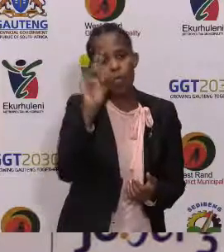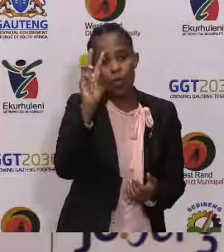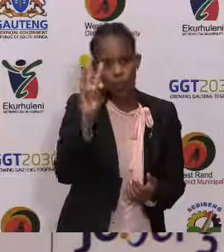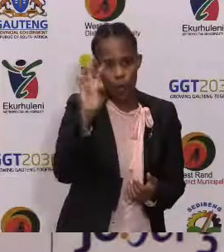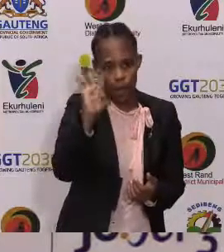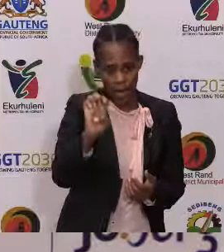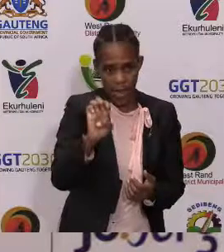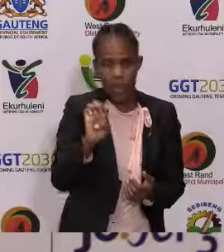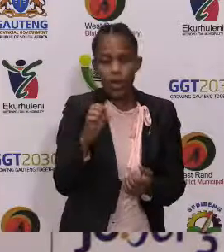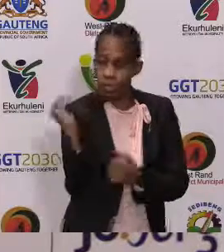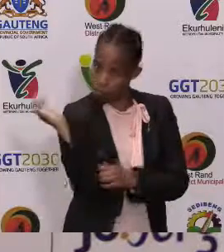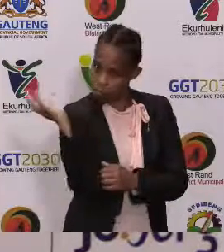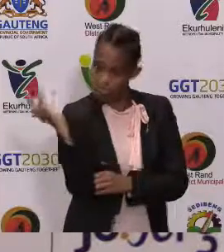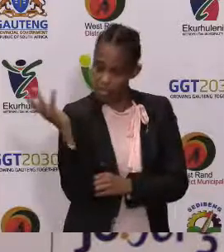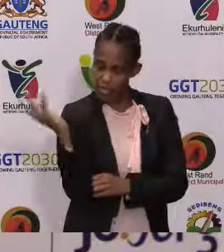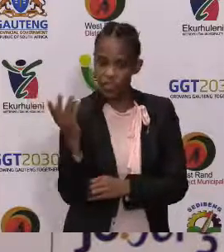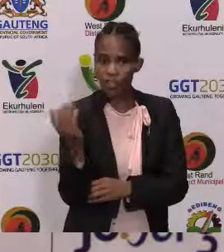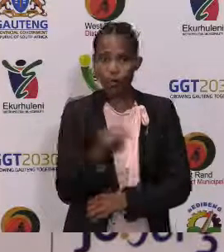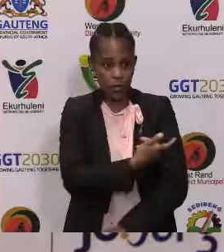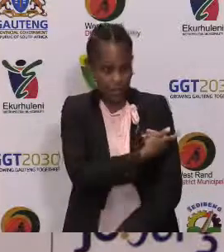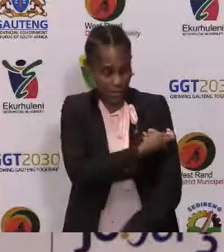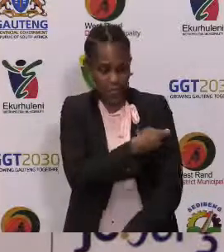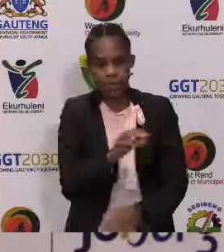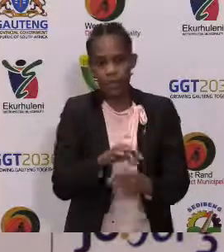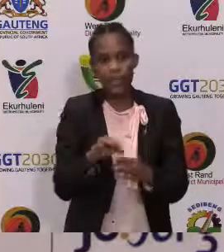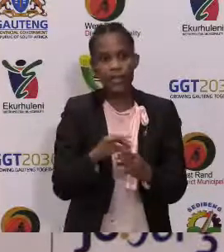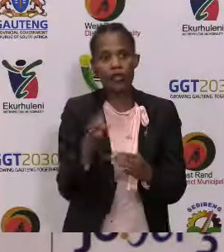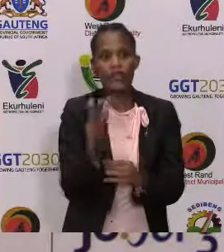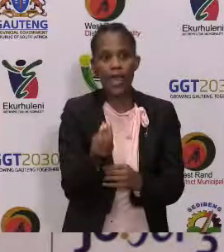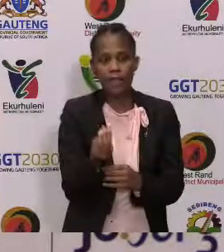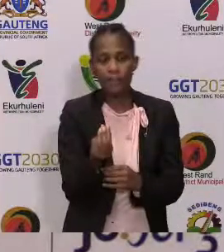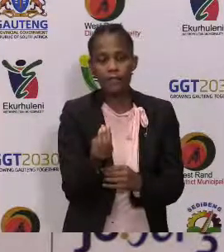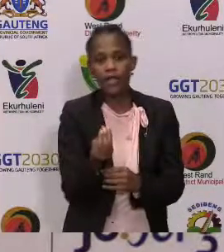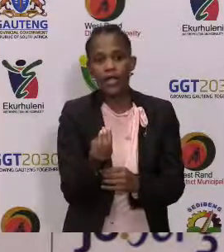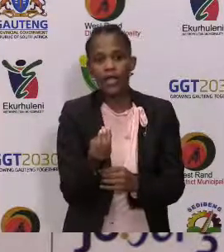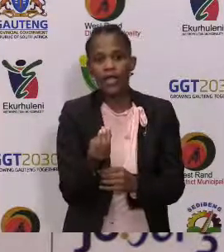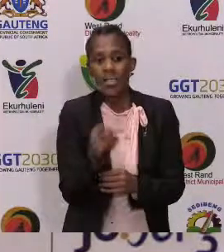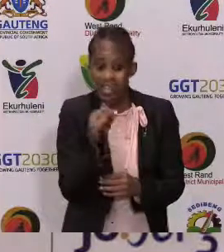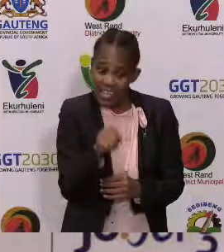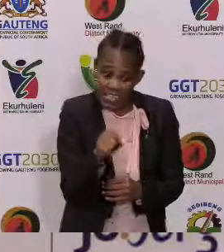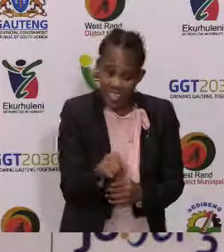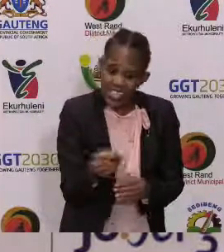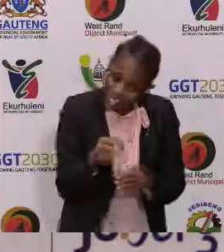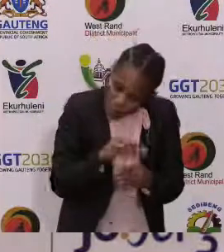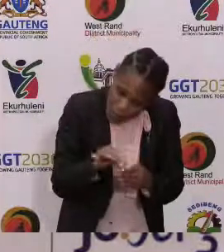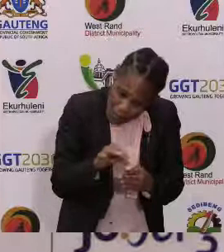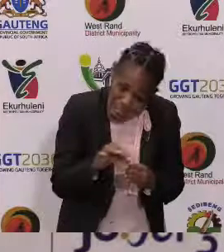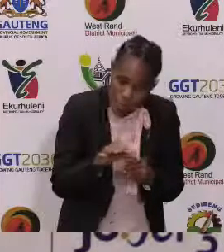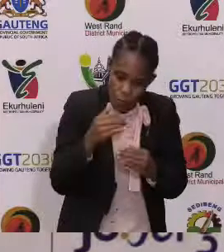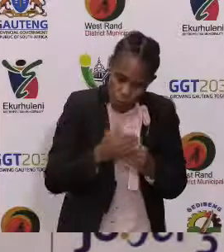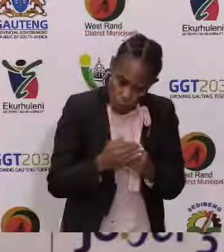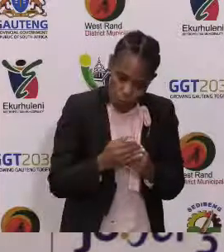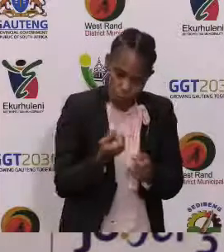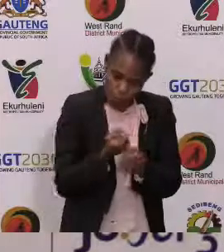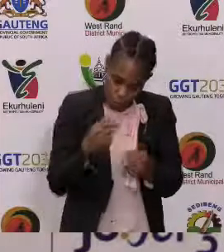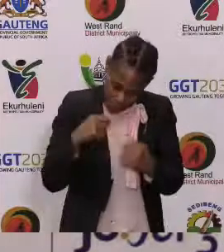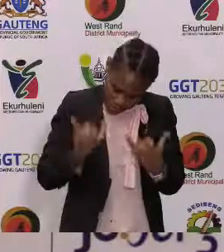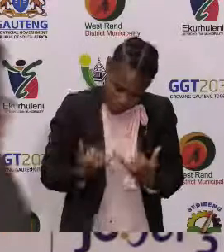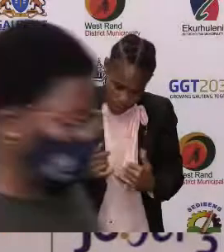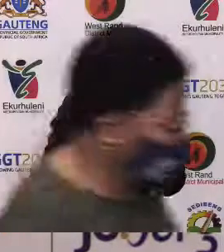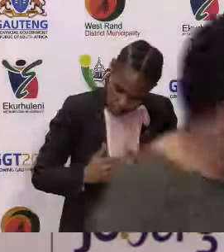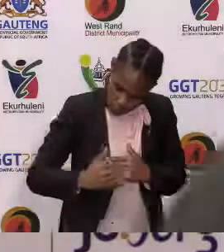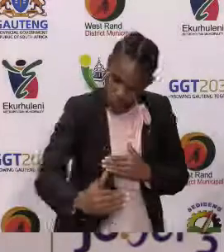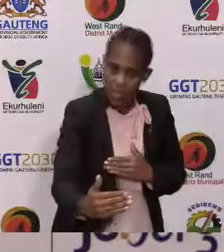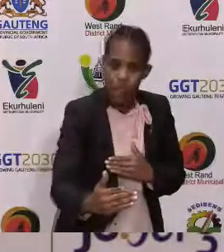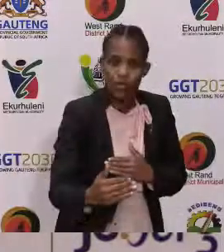We are doing it on both sides. It's both dealing with the long term about vaccination, but also dealing with